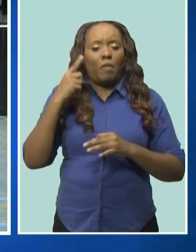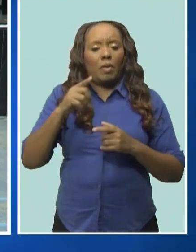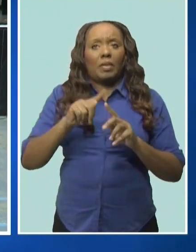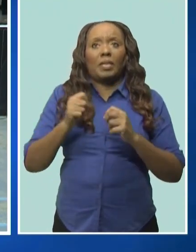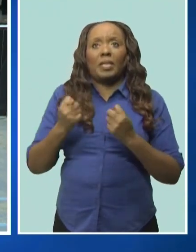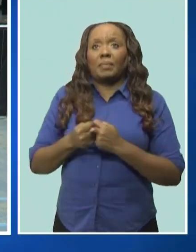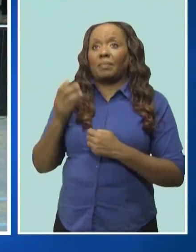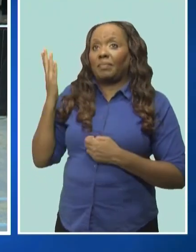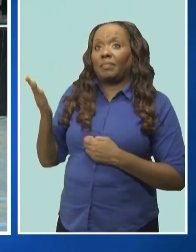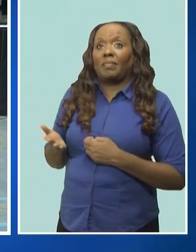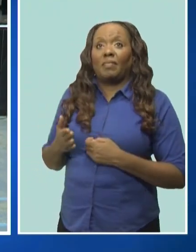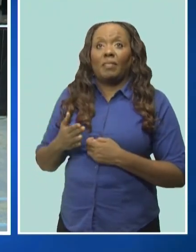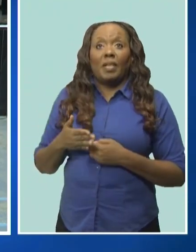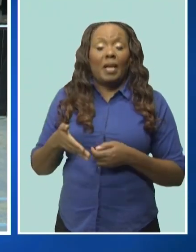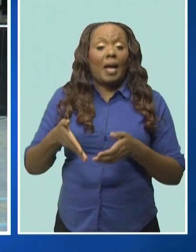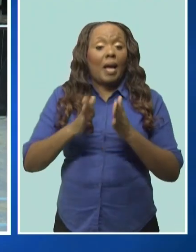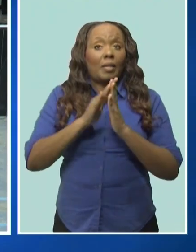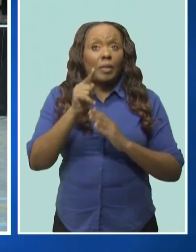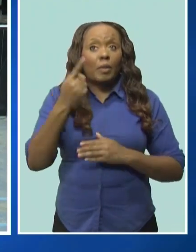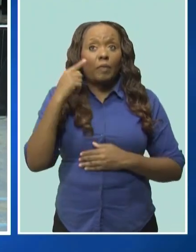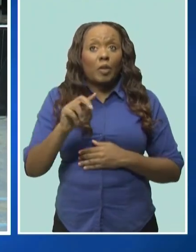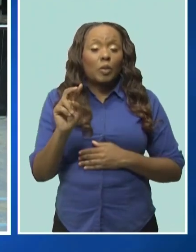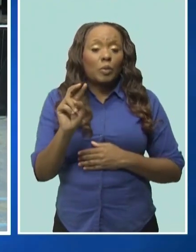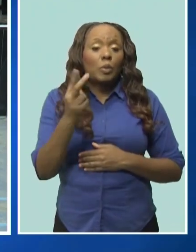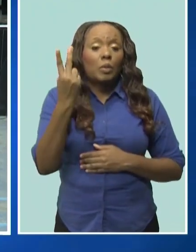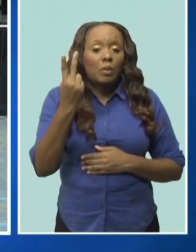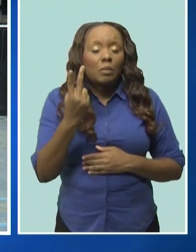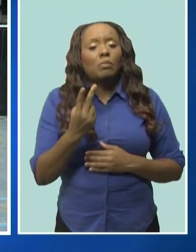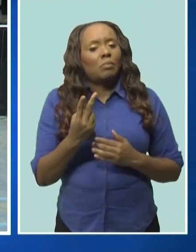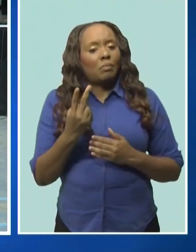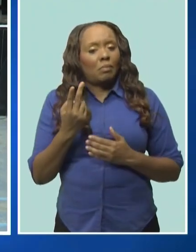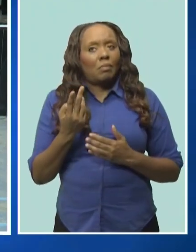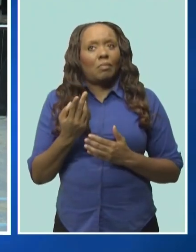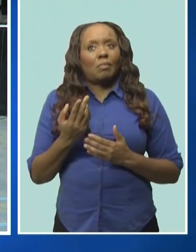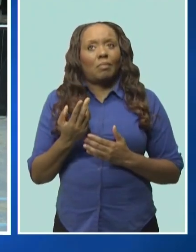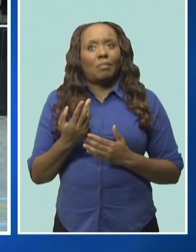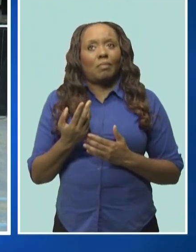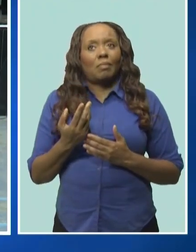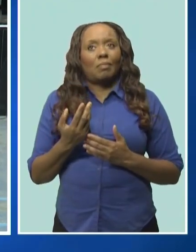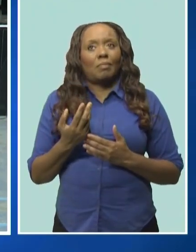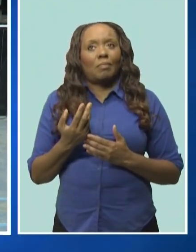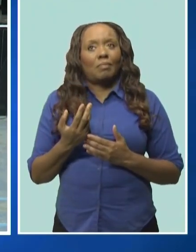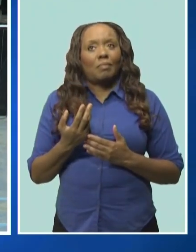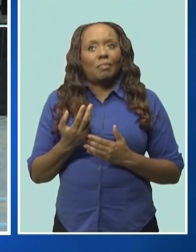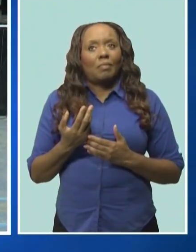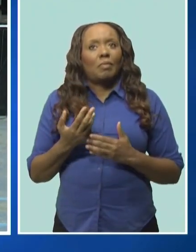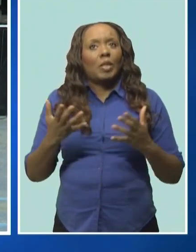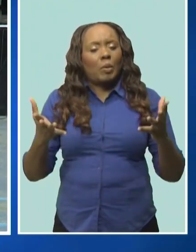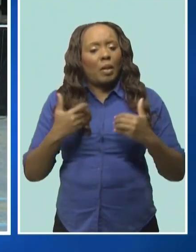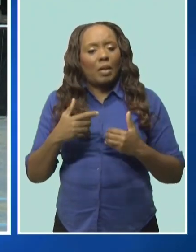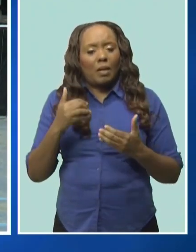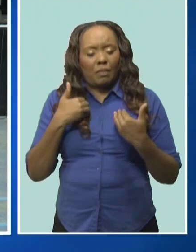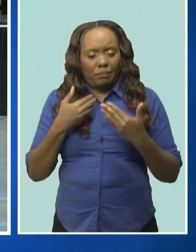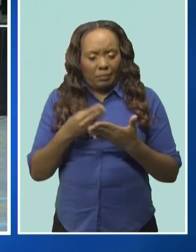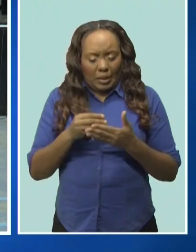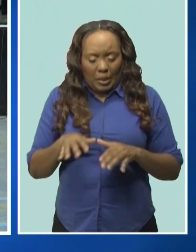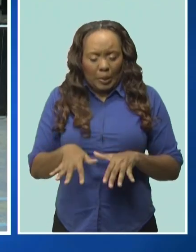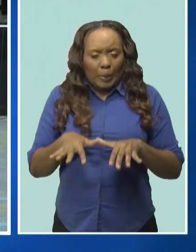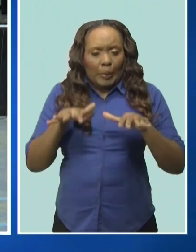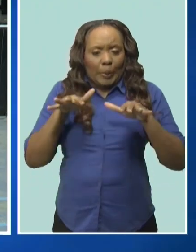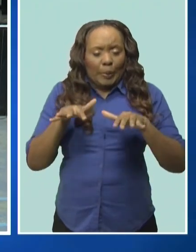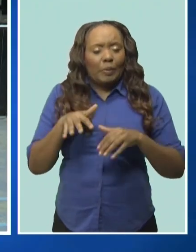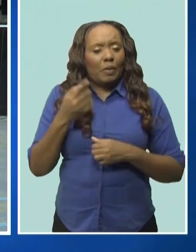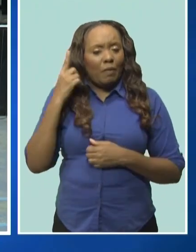small contribution of $2 so that we can give Cole a reasonable amount of money so that he